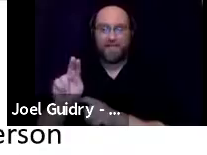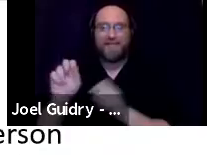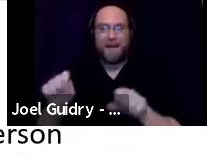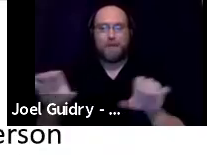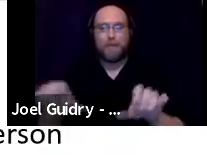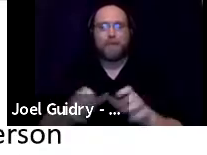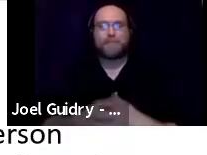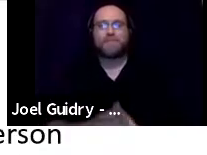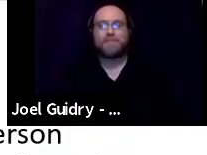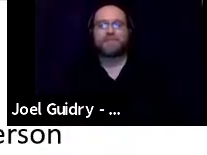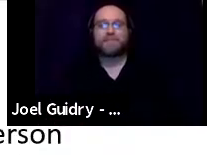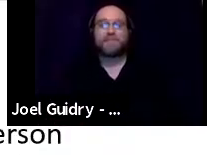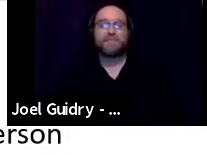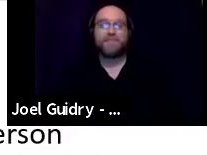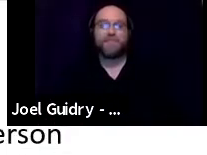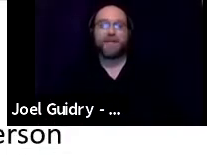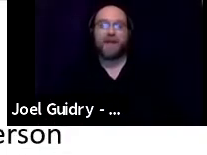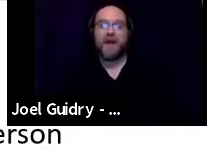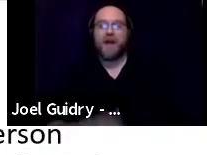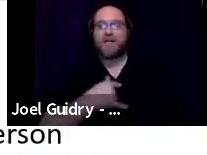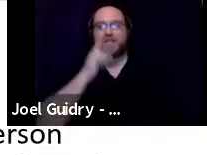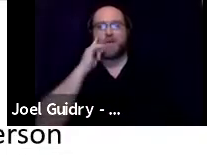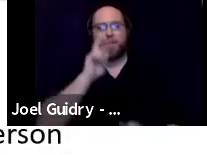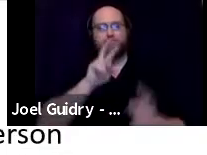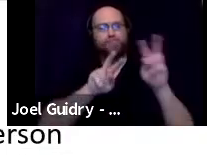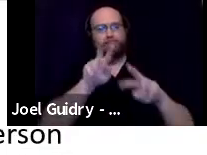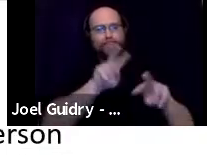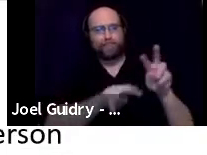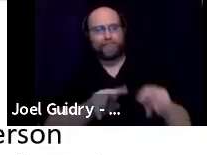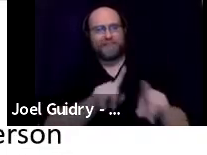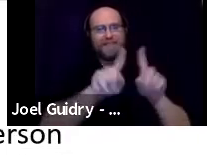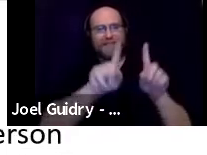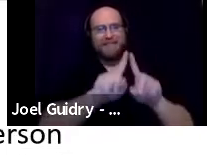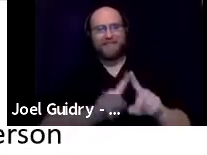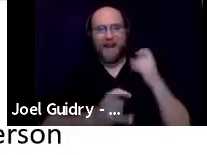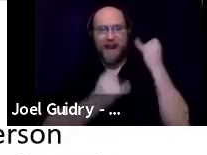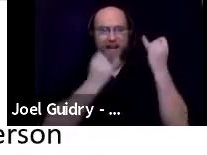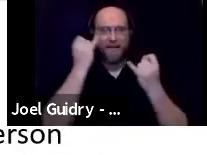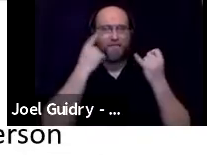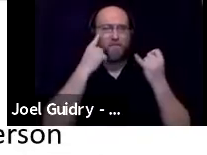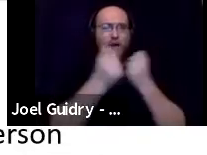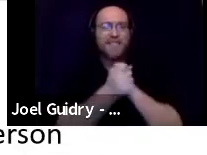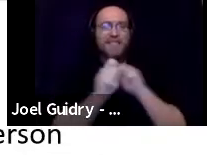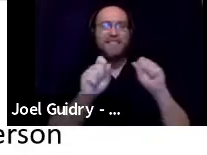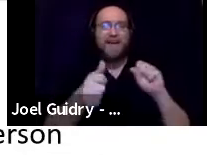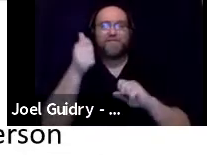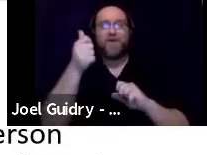through different ideas for safer reopenings of our school, keep